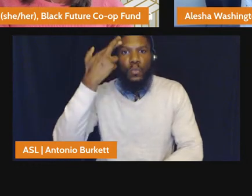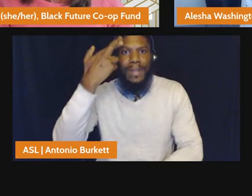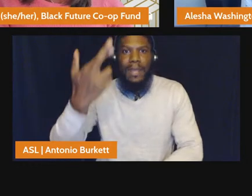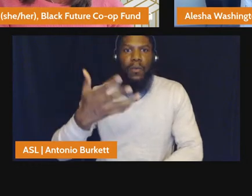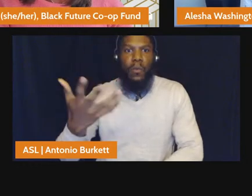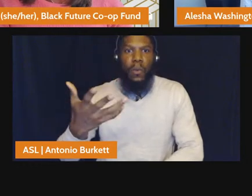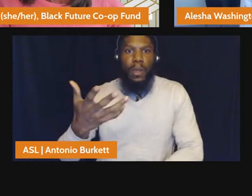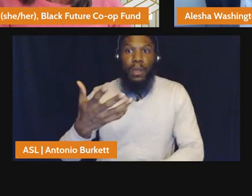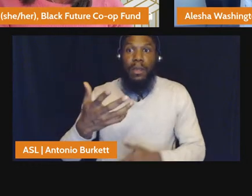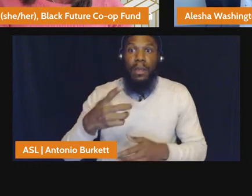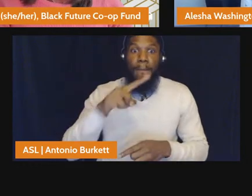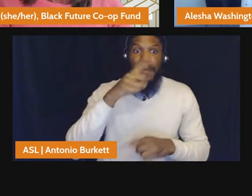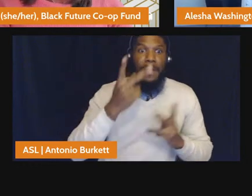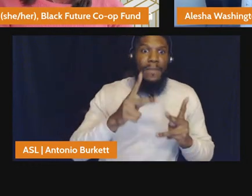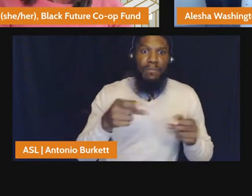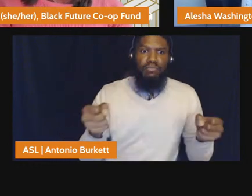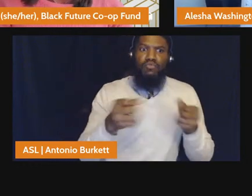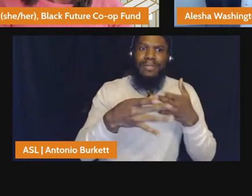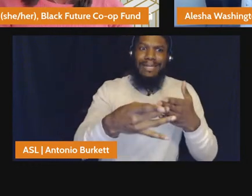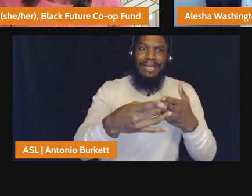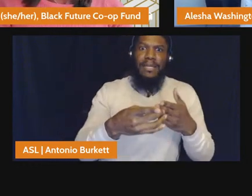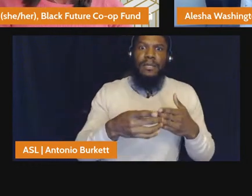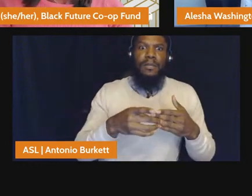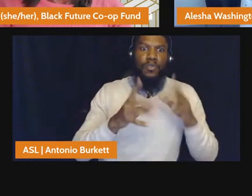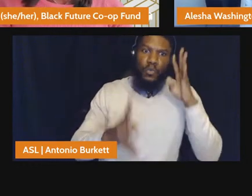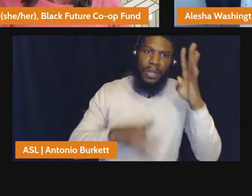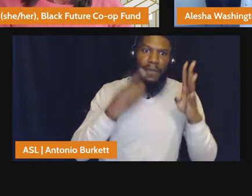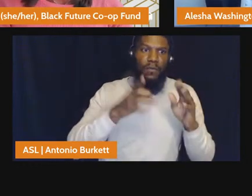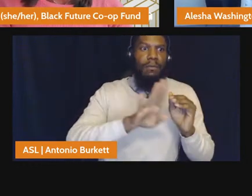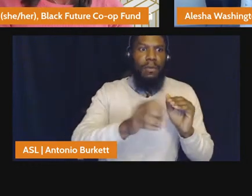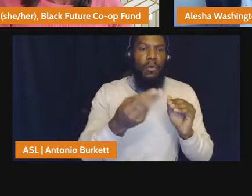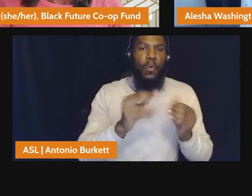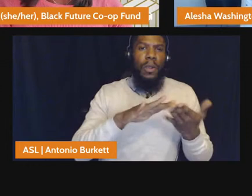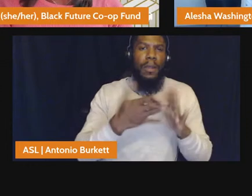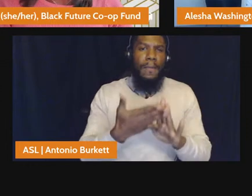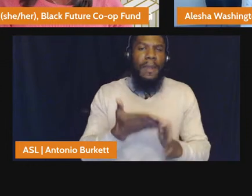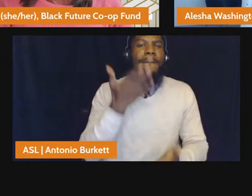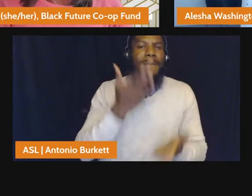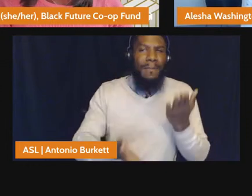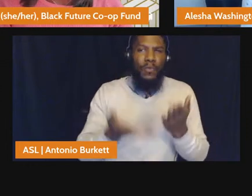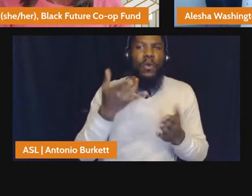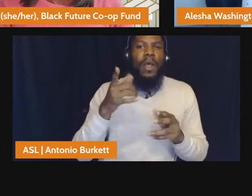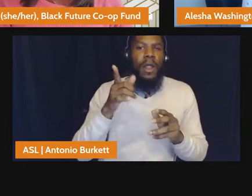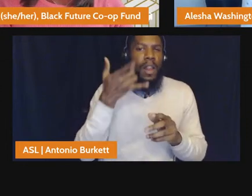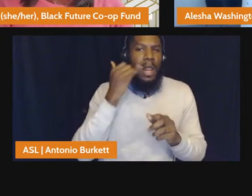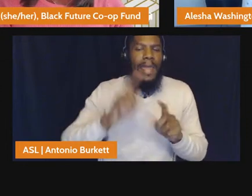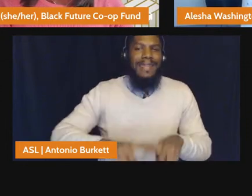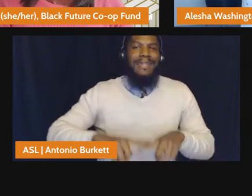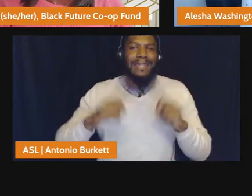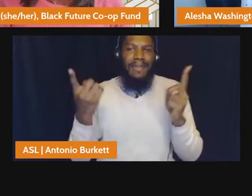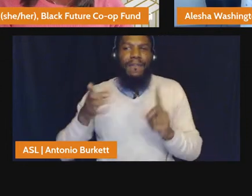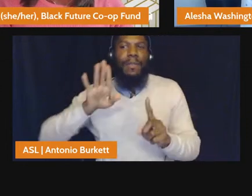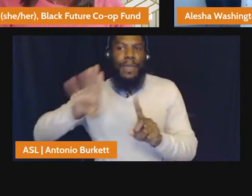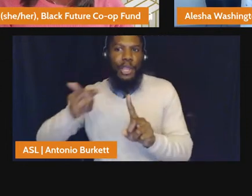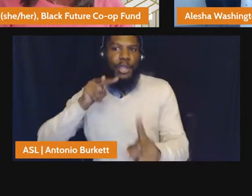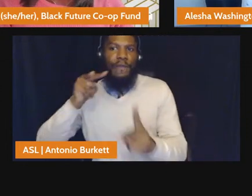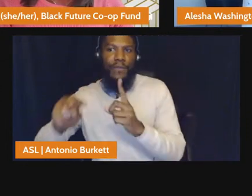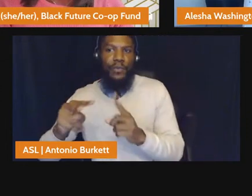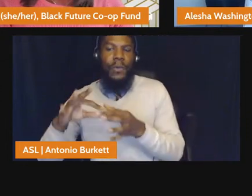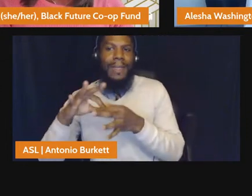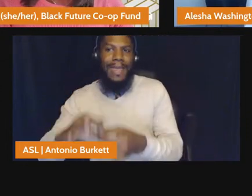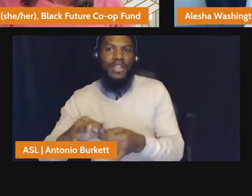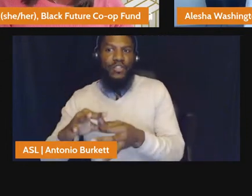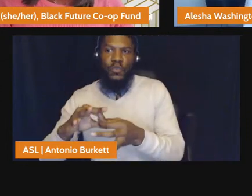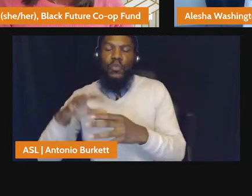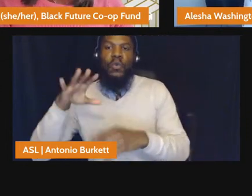are at the helm and doing for their own community might look really different than the way in which they think philanthropy is supposed to work. And